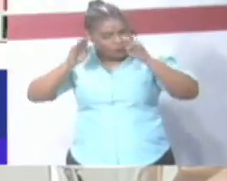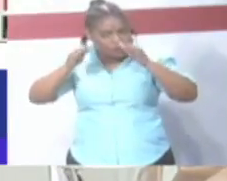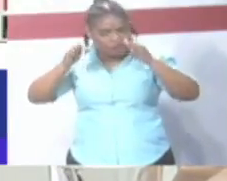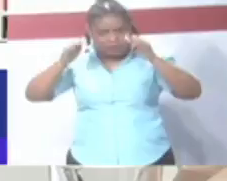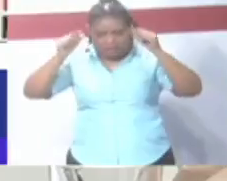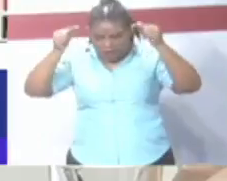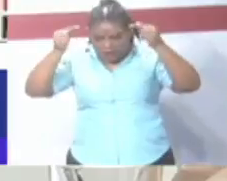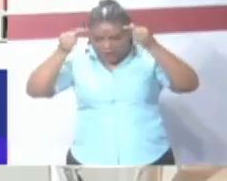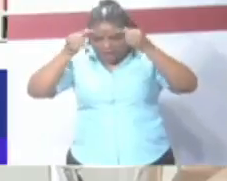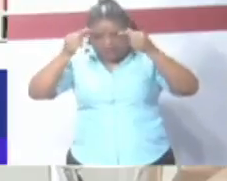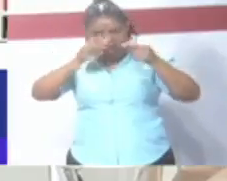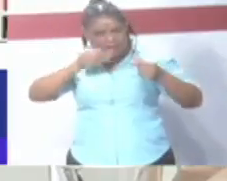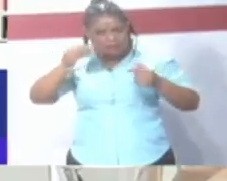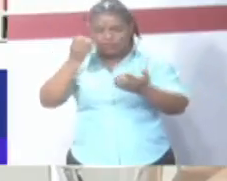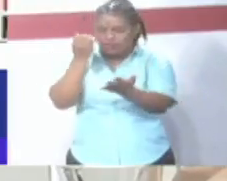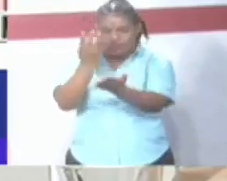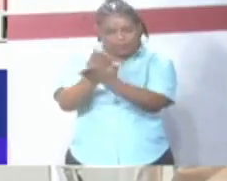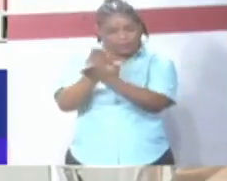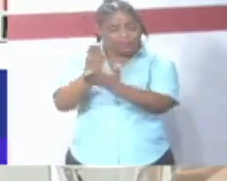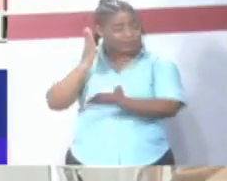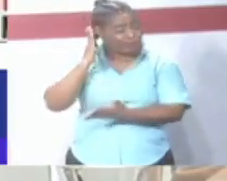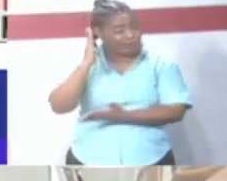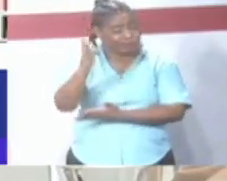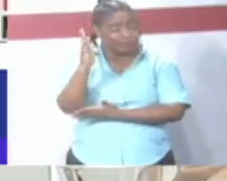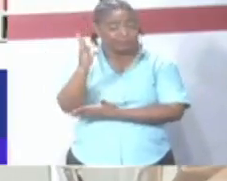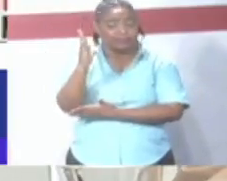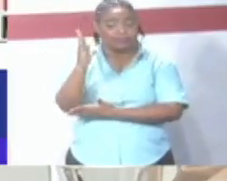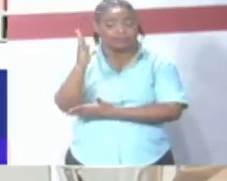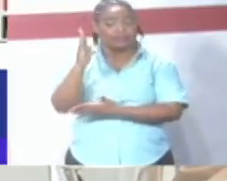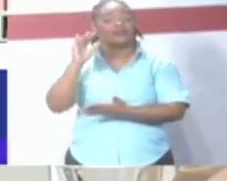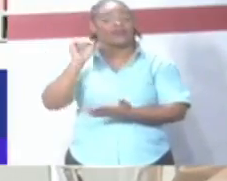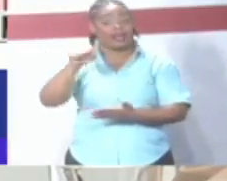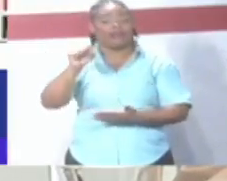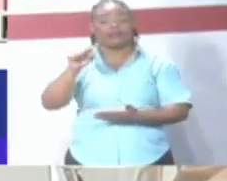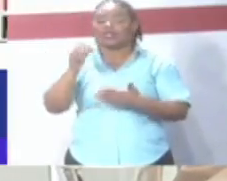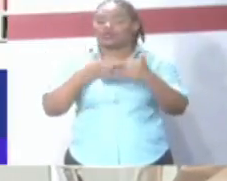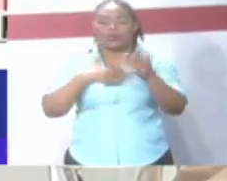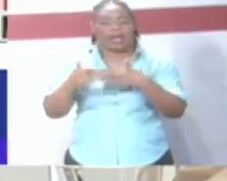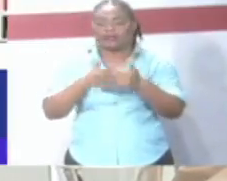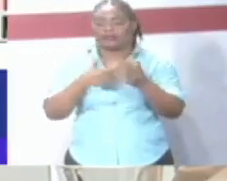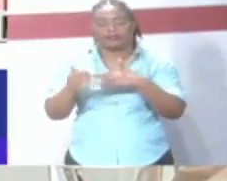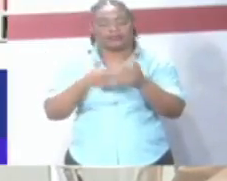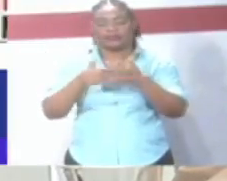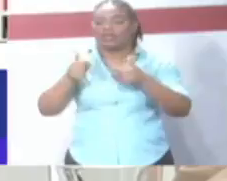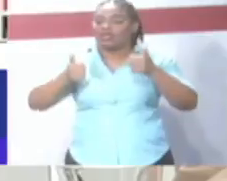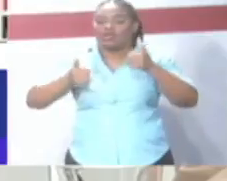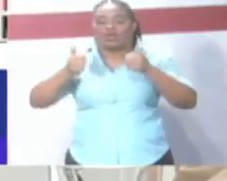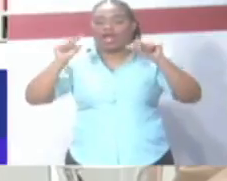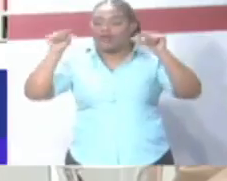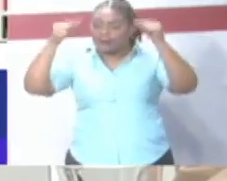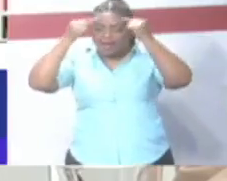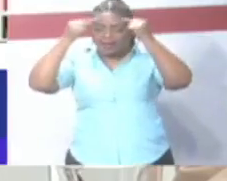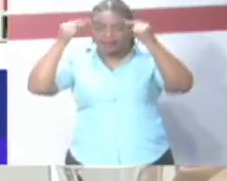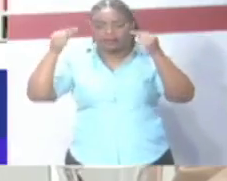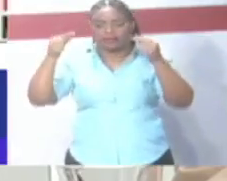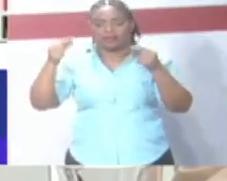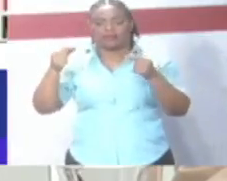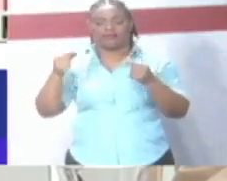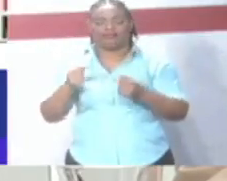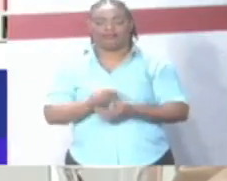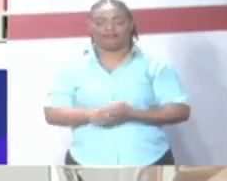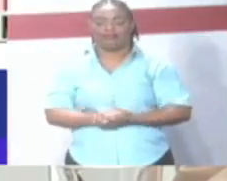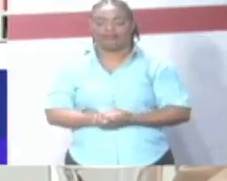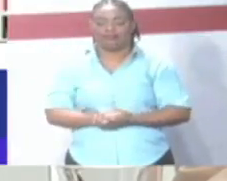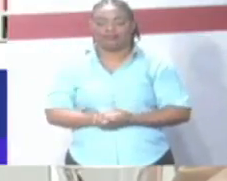budget presentation, regardless of which government is in office. Since 2015,